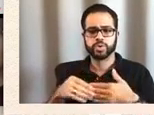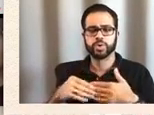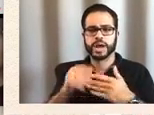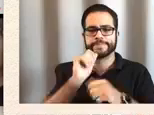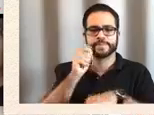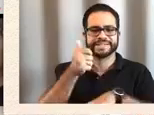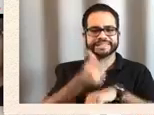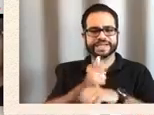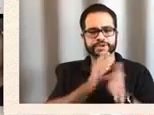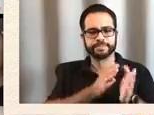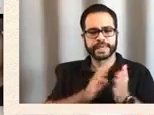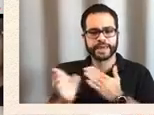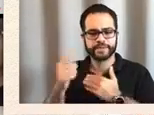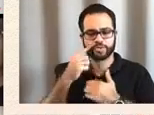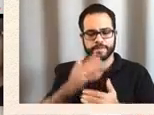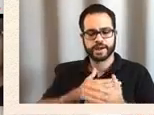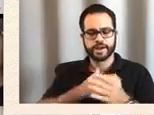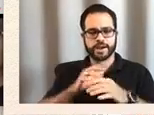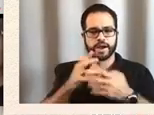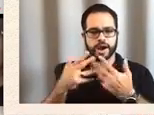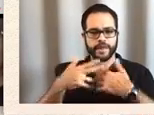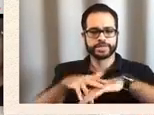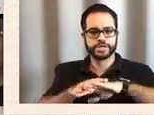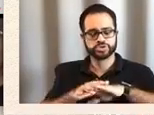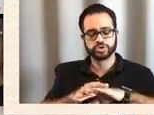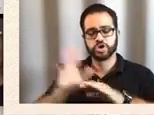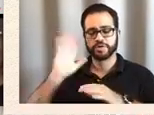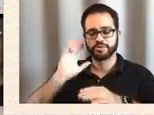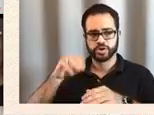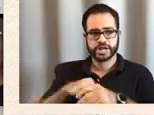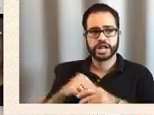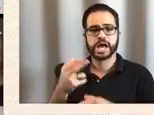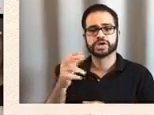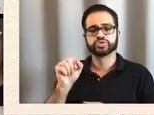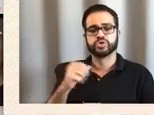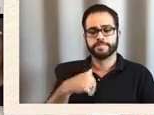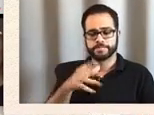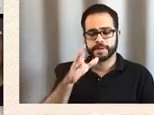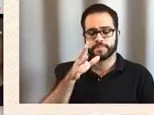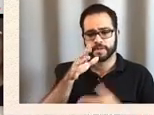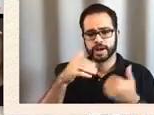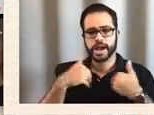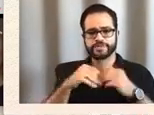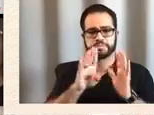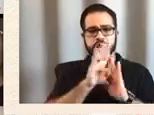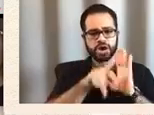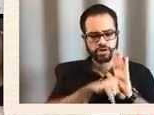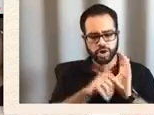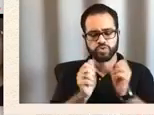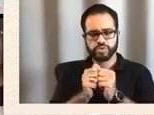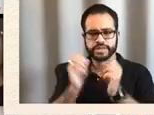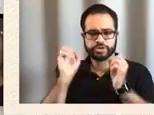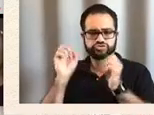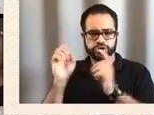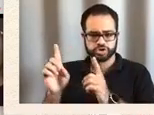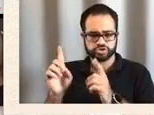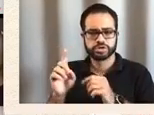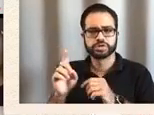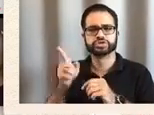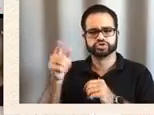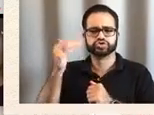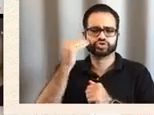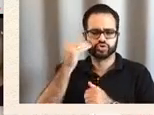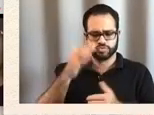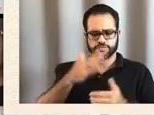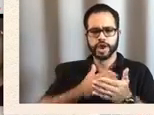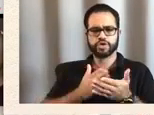for my accommodations. So when I was in high school, my mom, who has a background in education, like knew my rights,